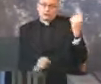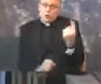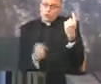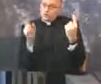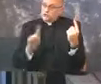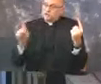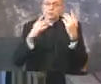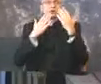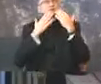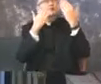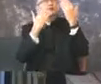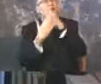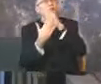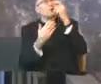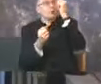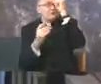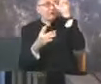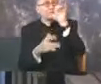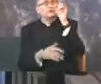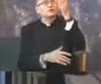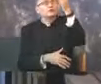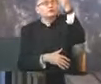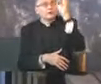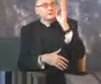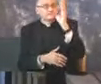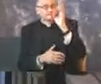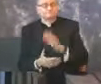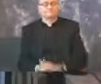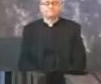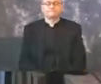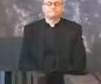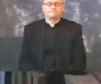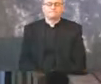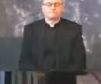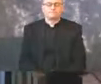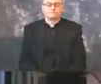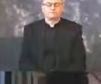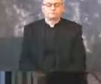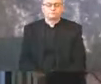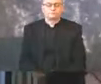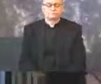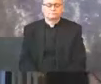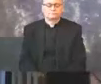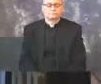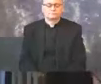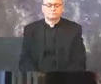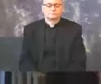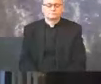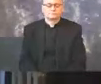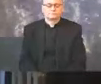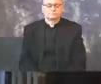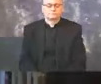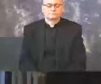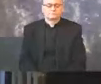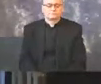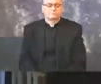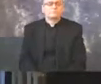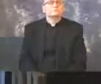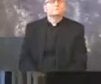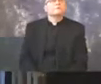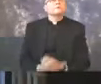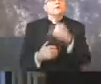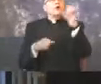you thanks, Lord, Holy Father, Almighty and Eternal God. For by the anointing of the Holy Spirit, you made